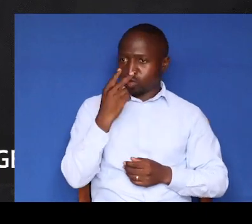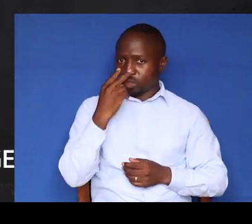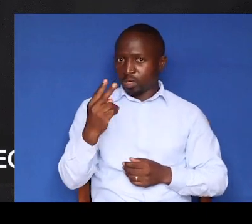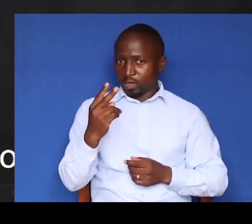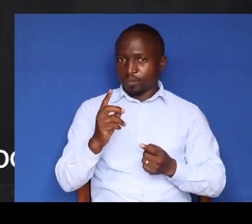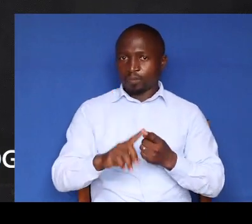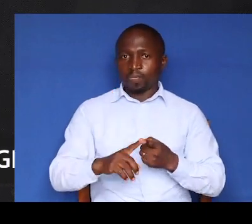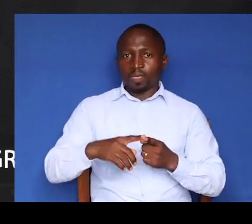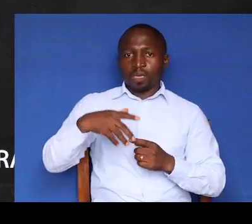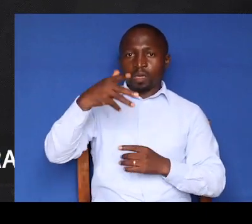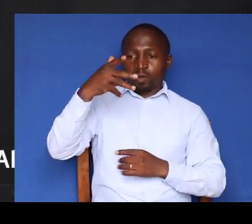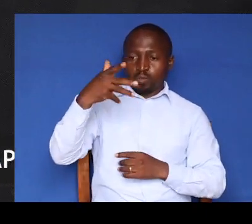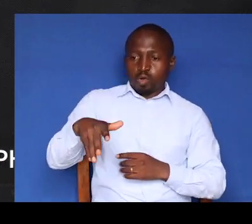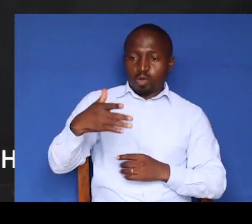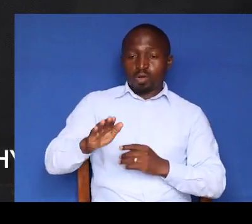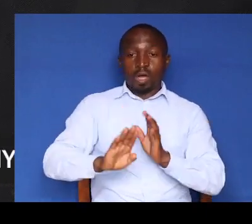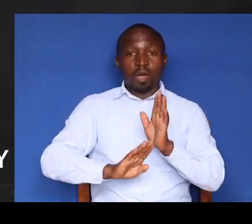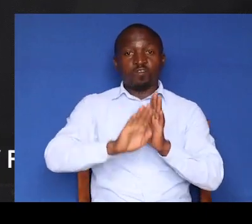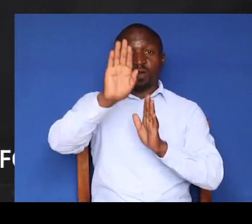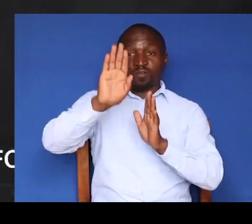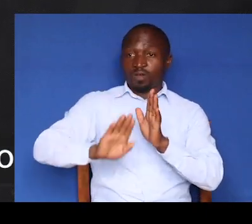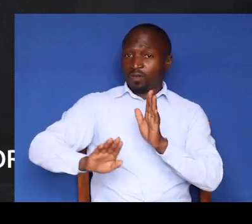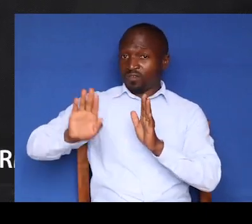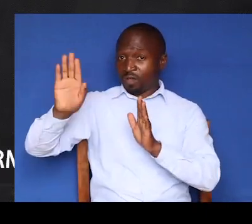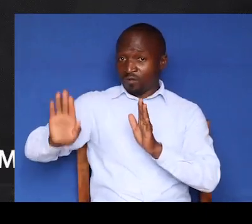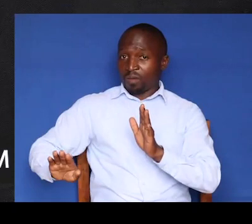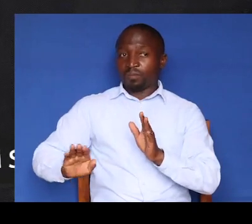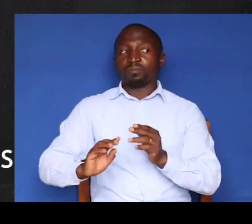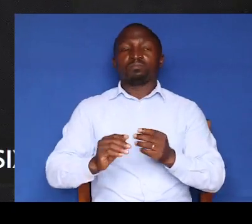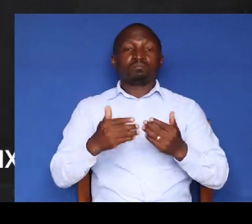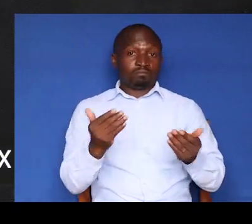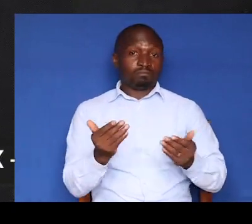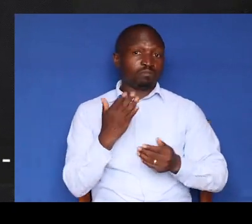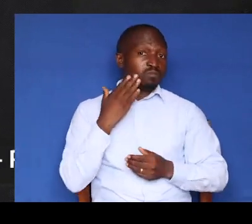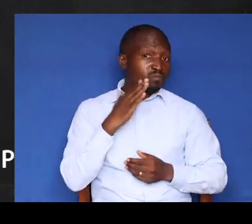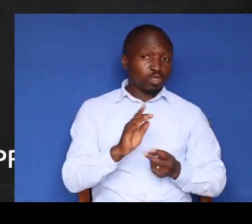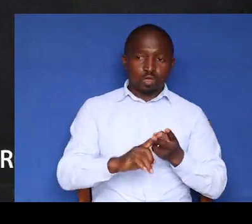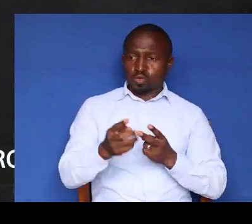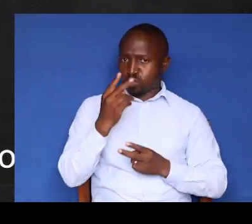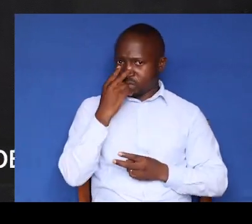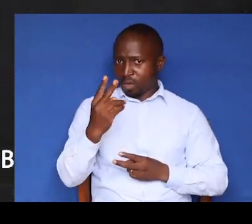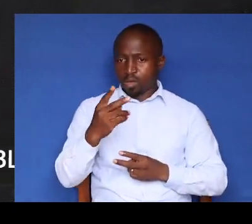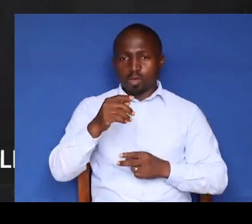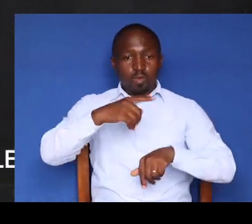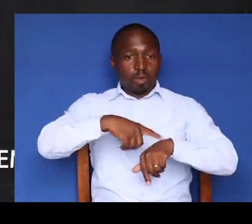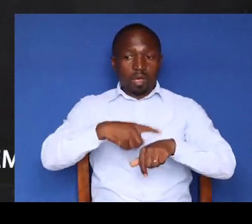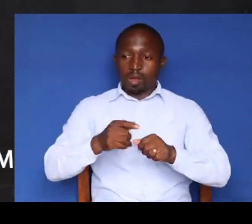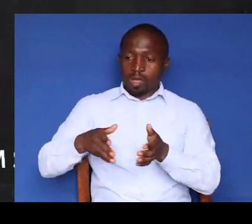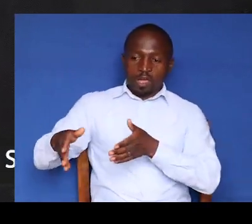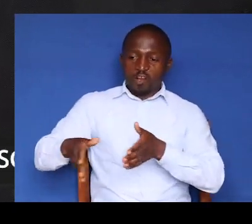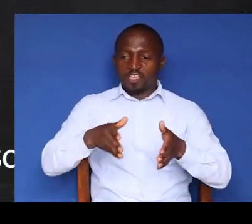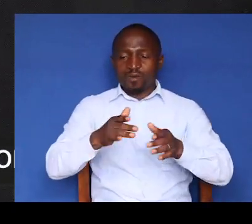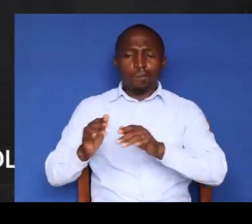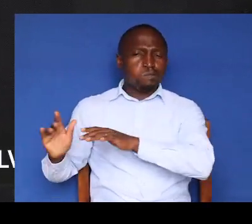of water volume fluctuation. It is important to consider when the river flood